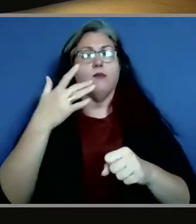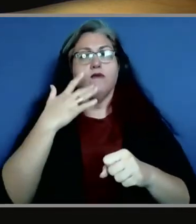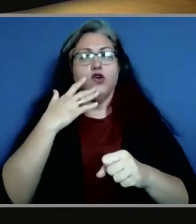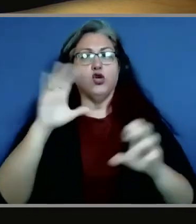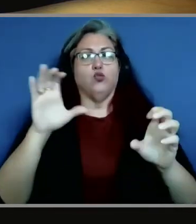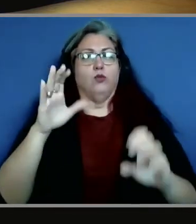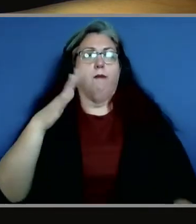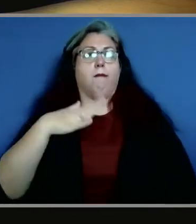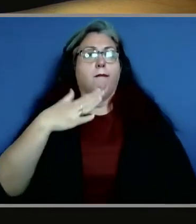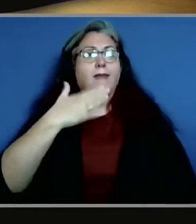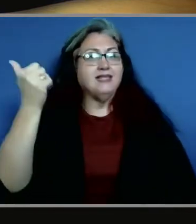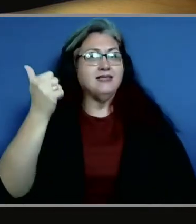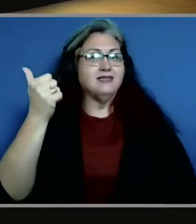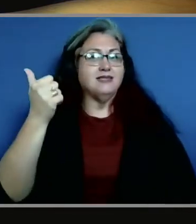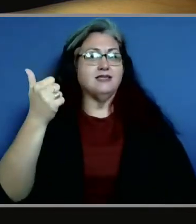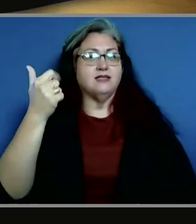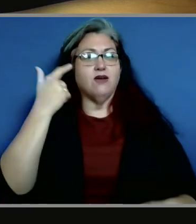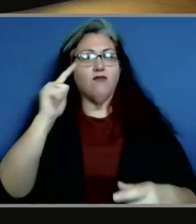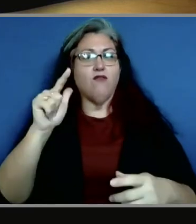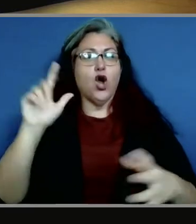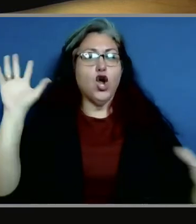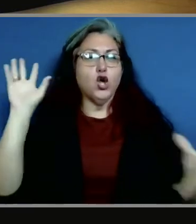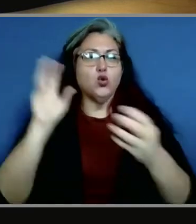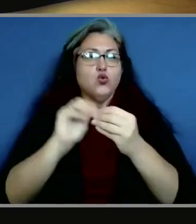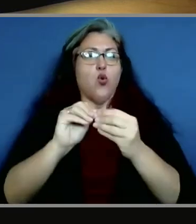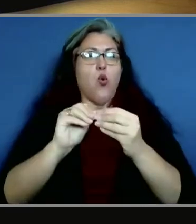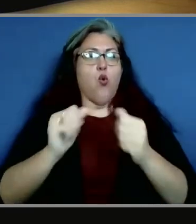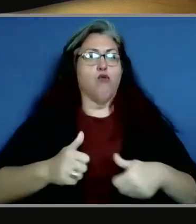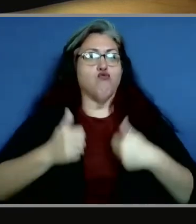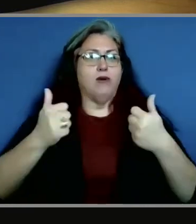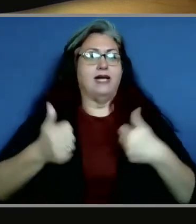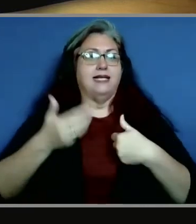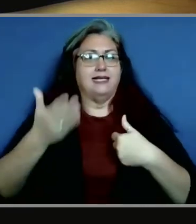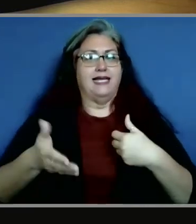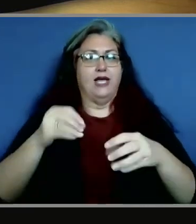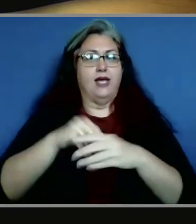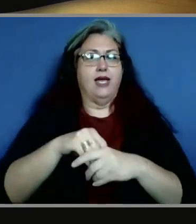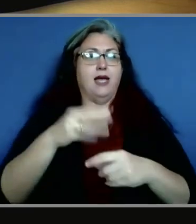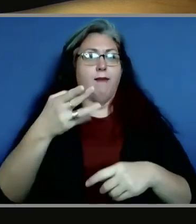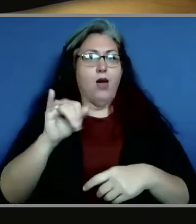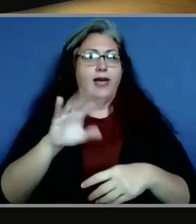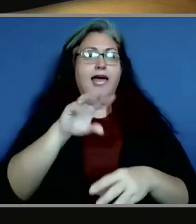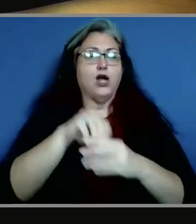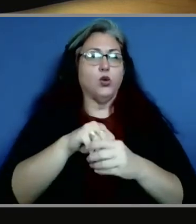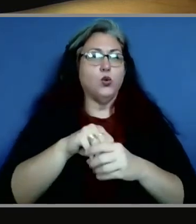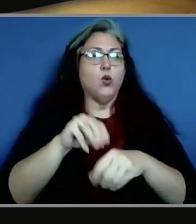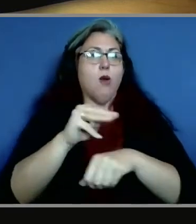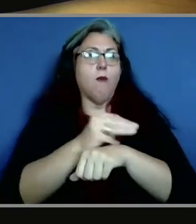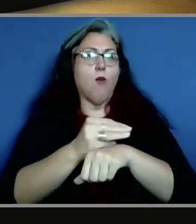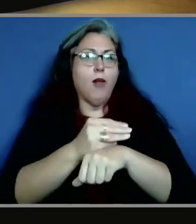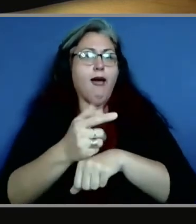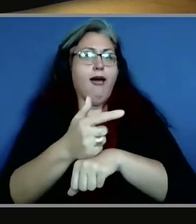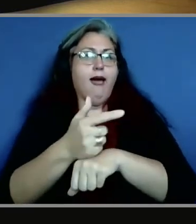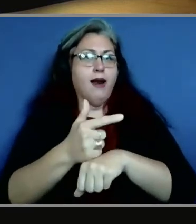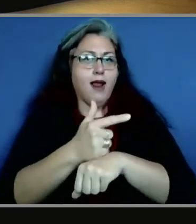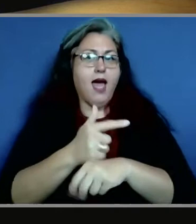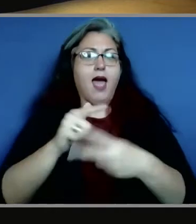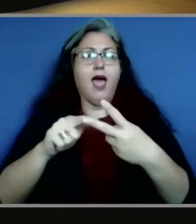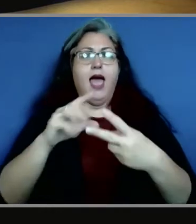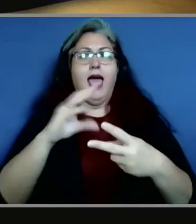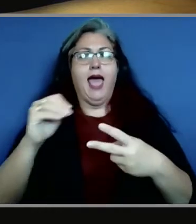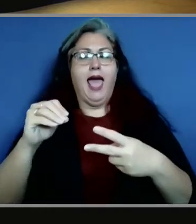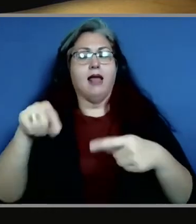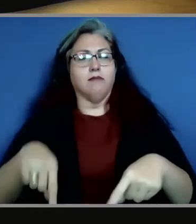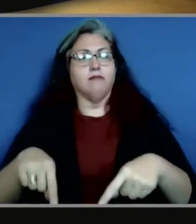can for the total residency of Maui Nui. That includes Molokai and Lanai and the island of